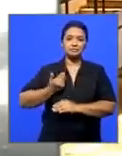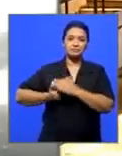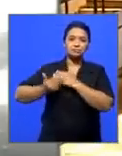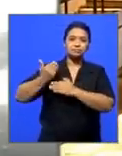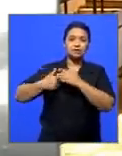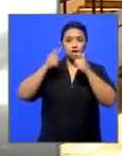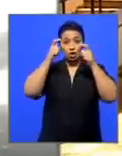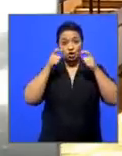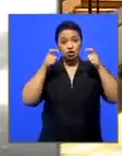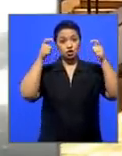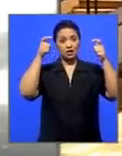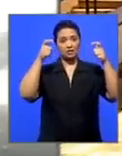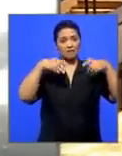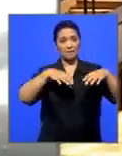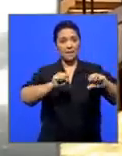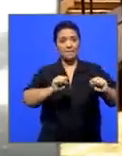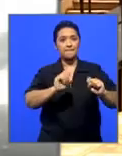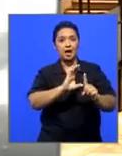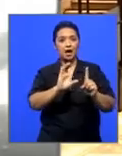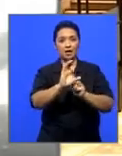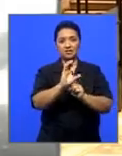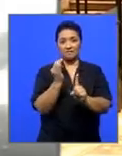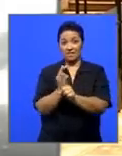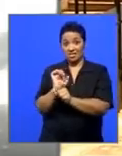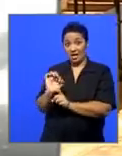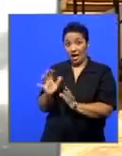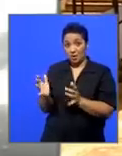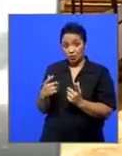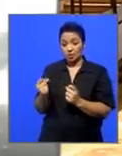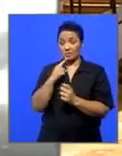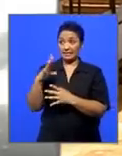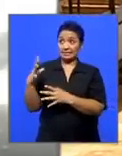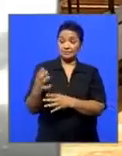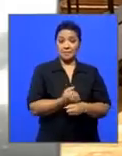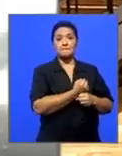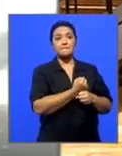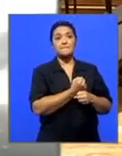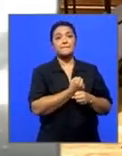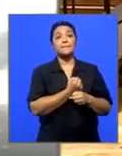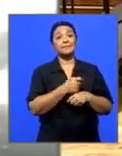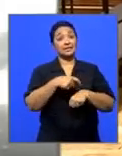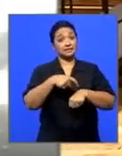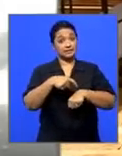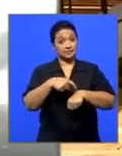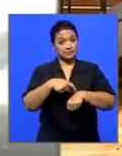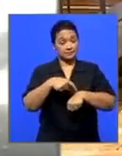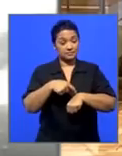the chieftaincy of Madiba's father, which was taken away from him, and then when